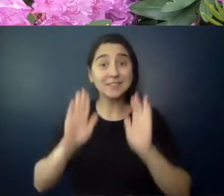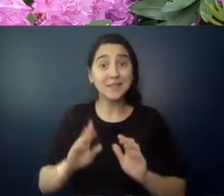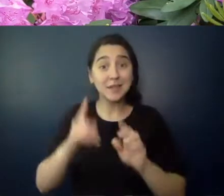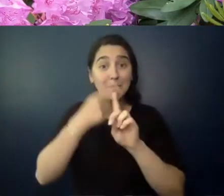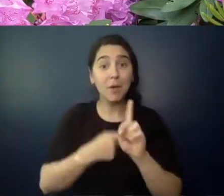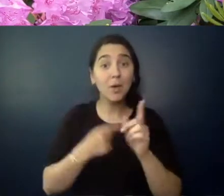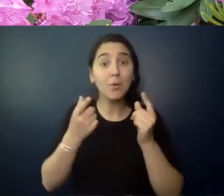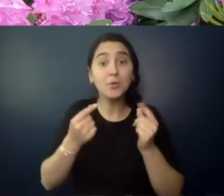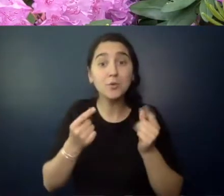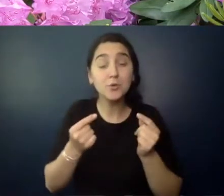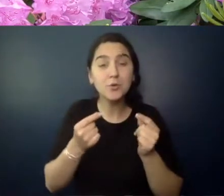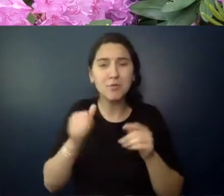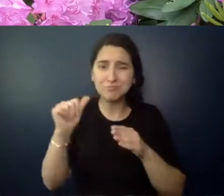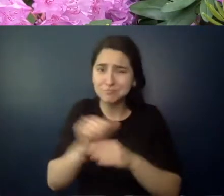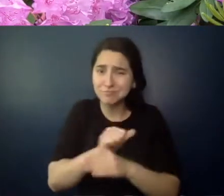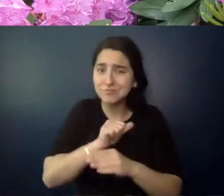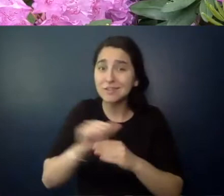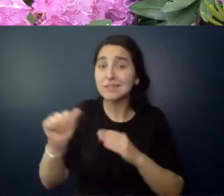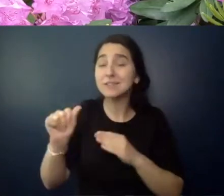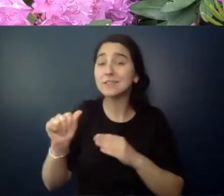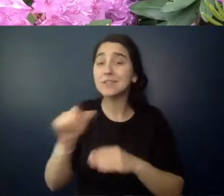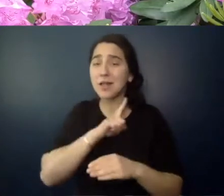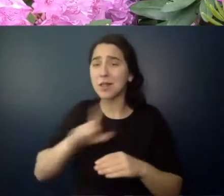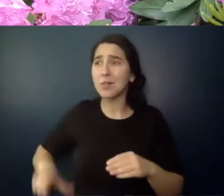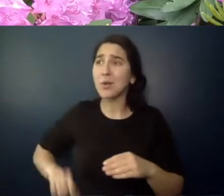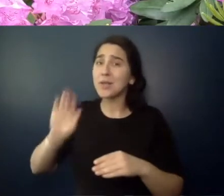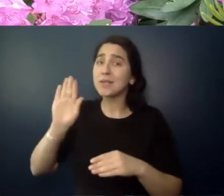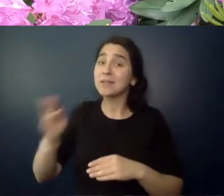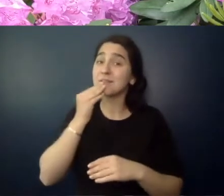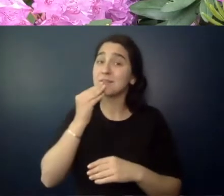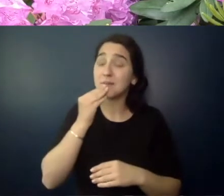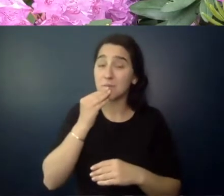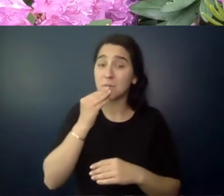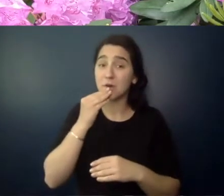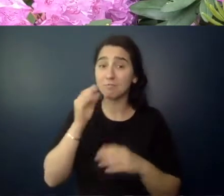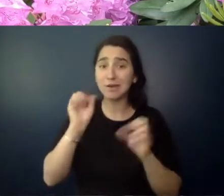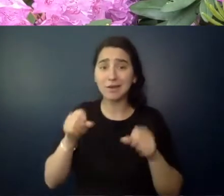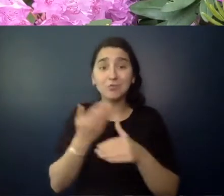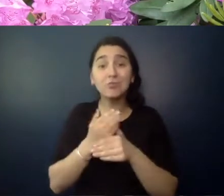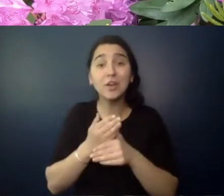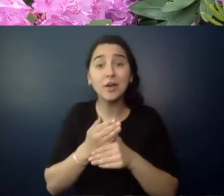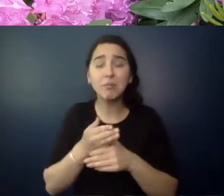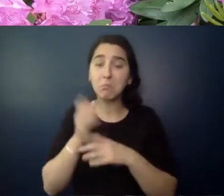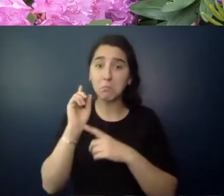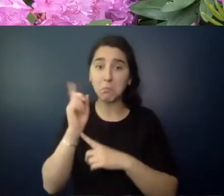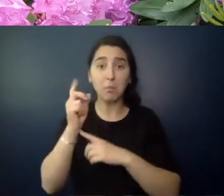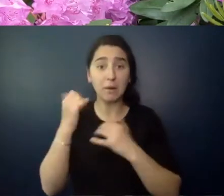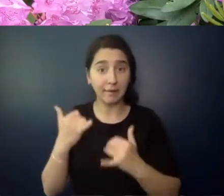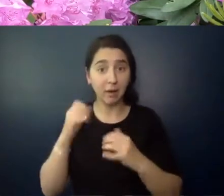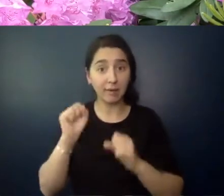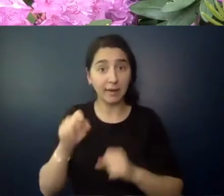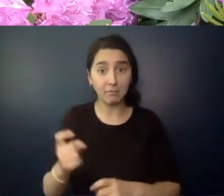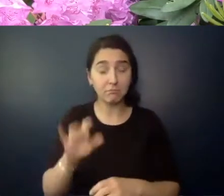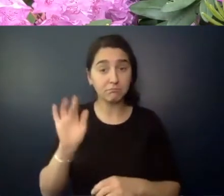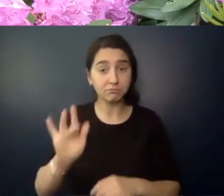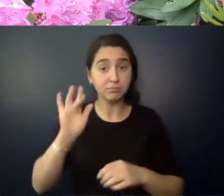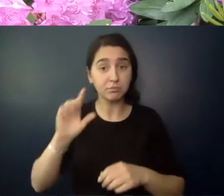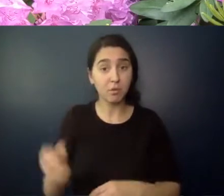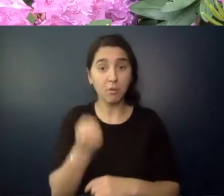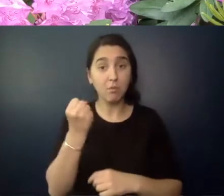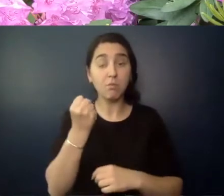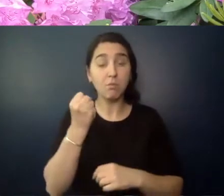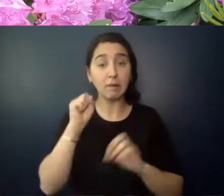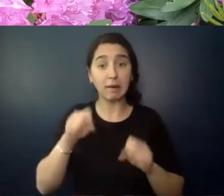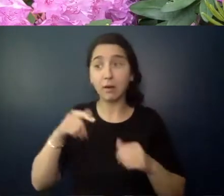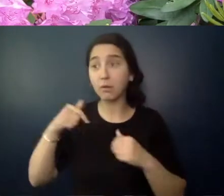On the first Sunday of the month, it's our practice to share in the Lord's Supper together. Please take a moment now if you need to gather the